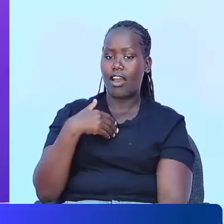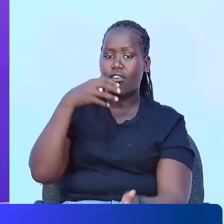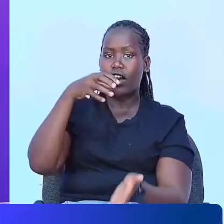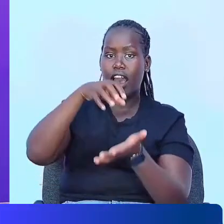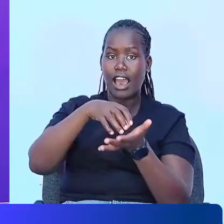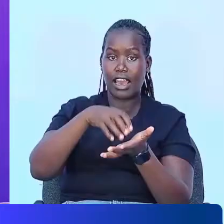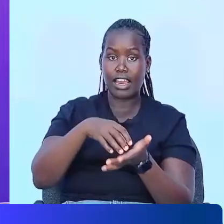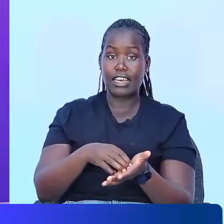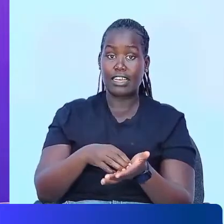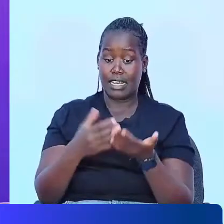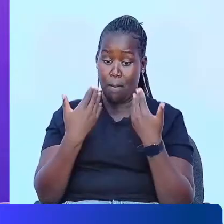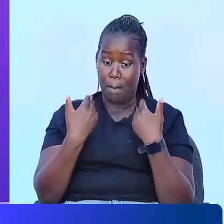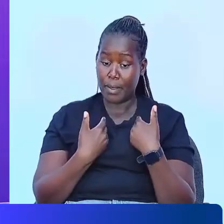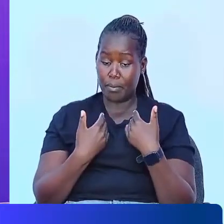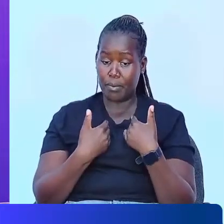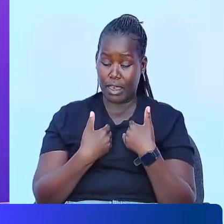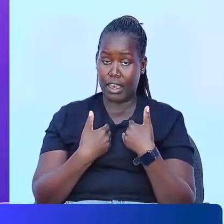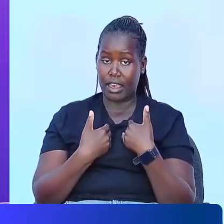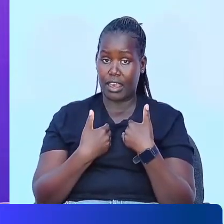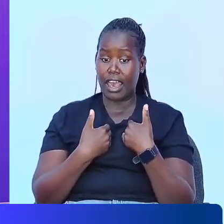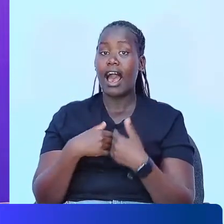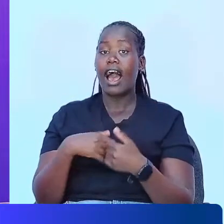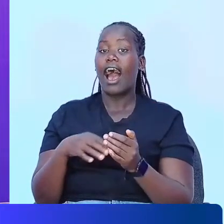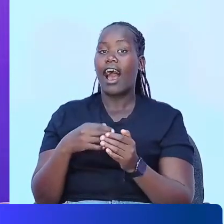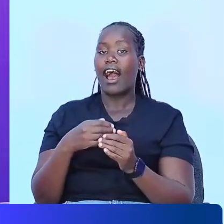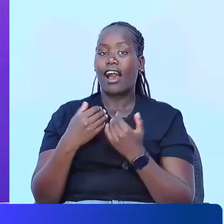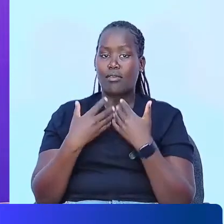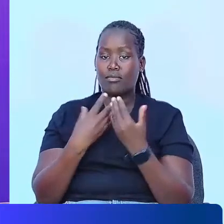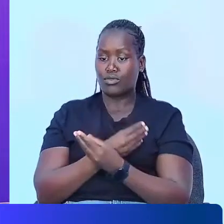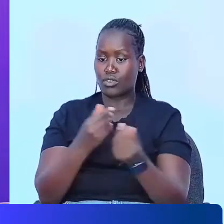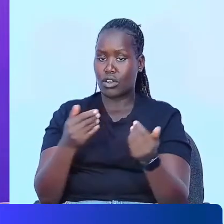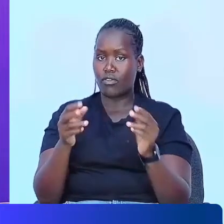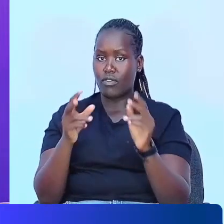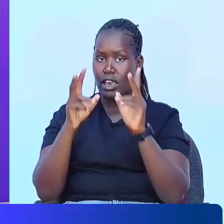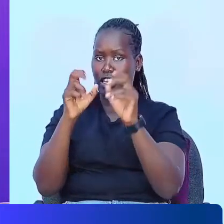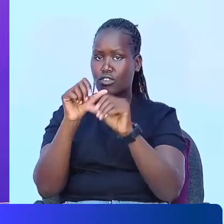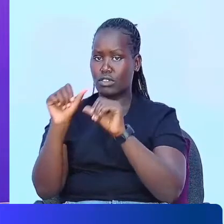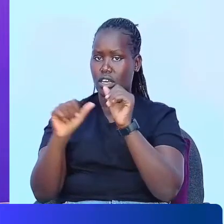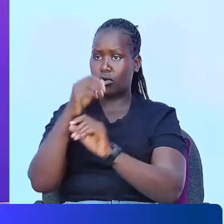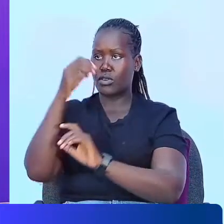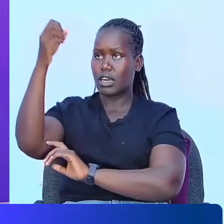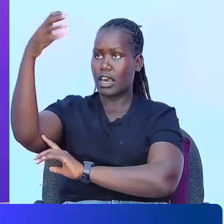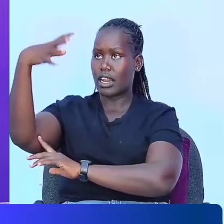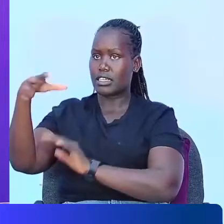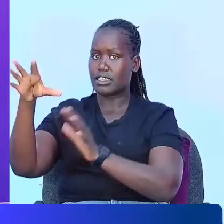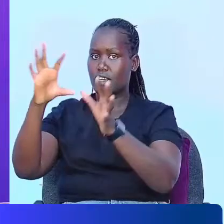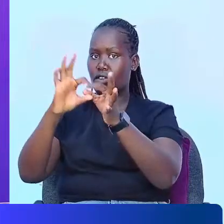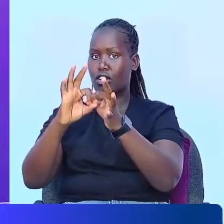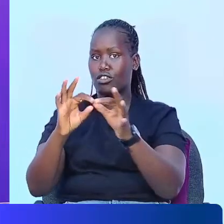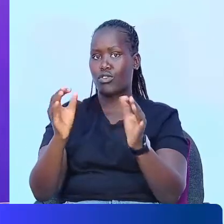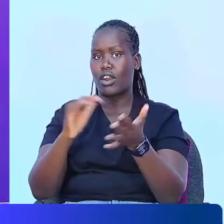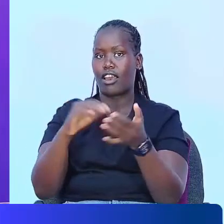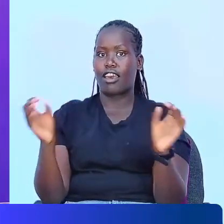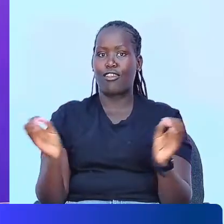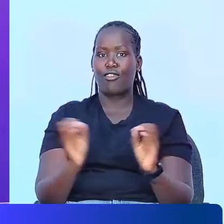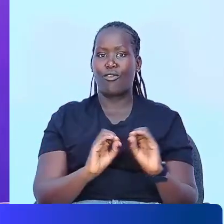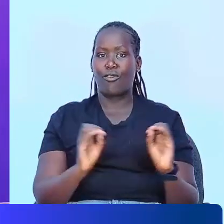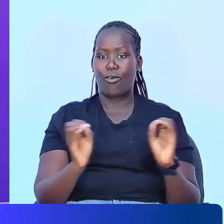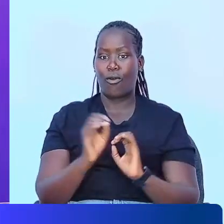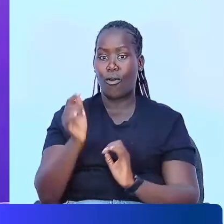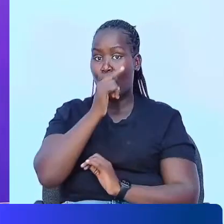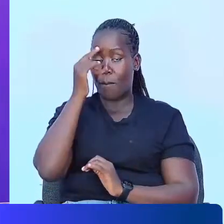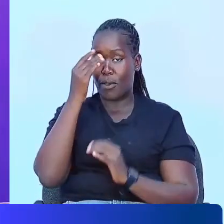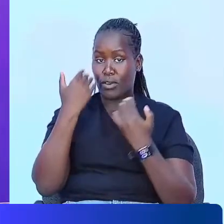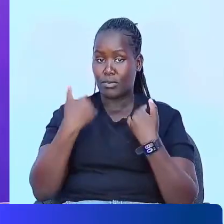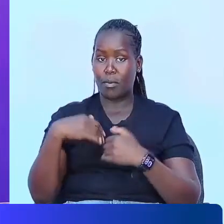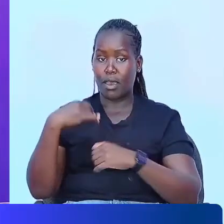desk. It's on my desk. I am not handling issues of electricity connections anymore. Because now I'm at the institute, I'm